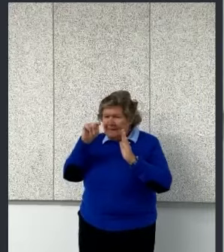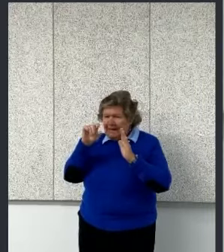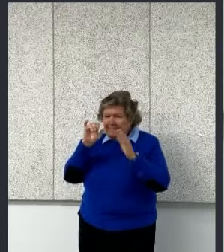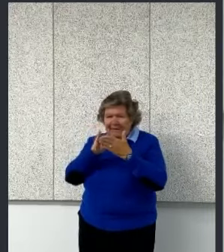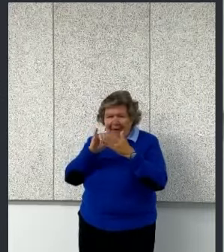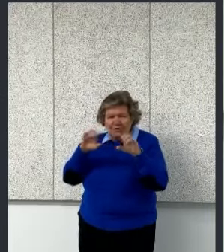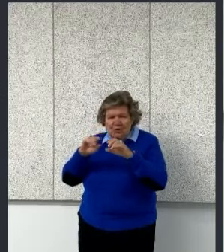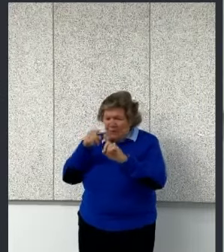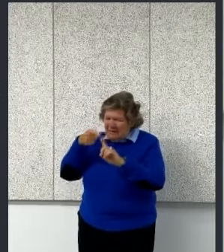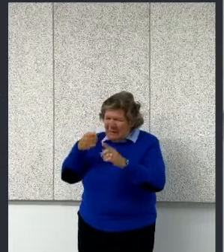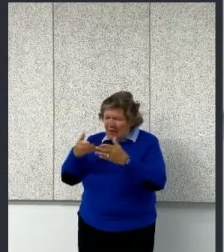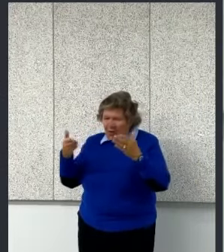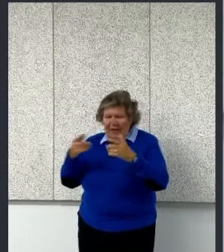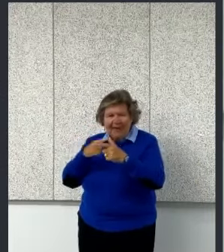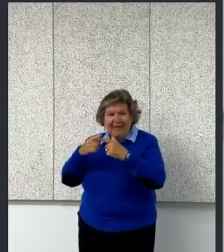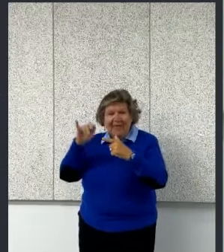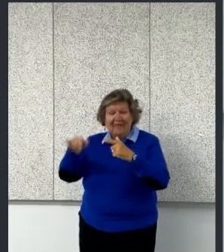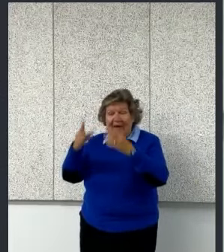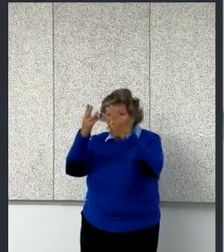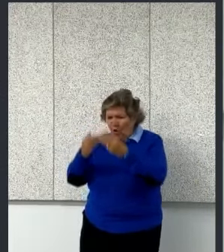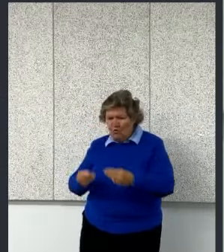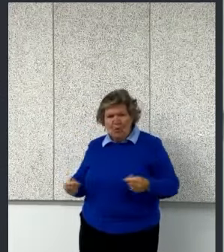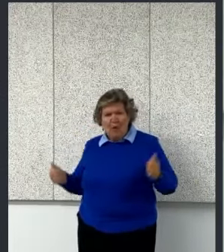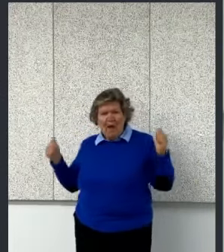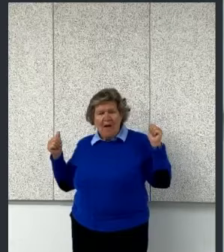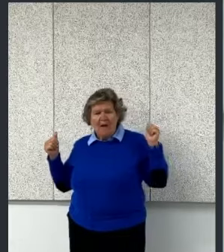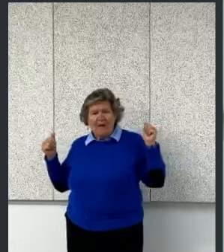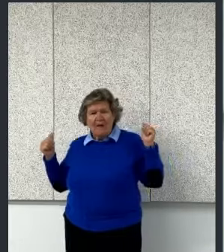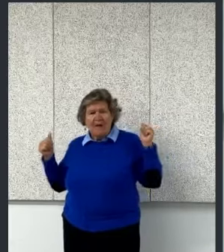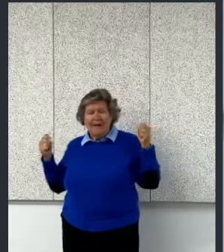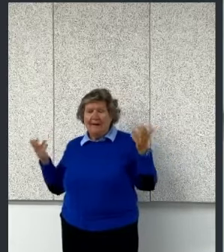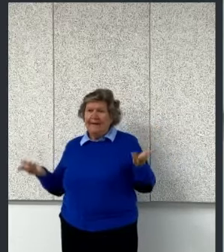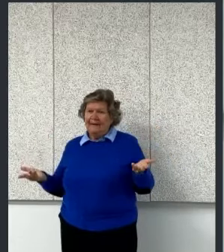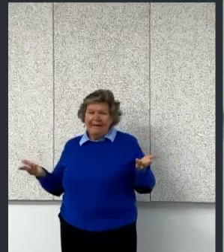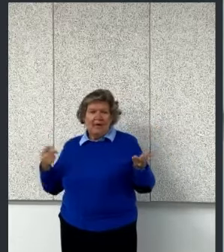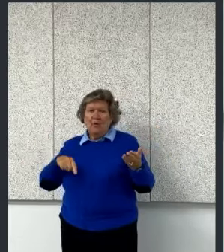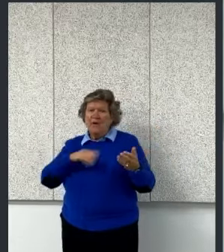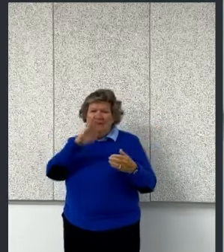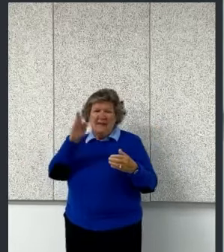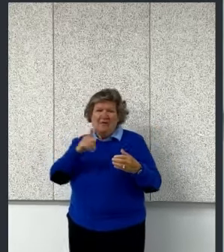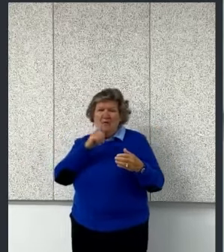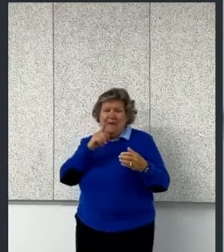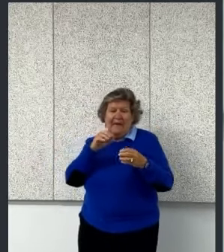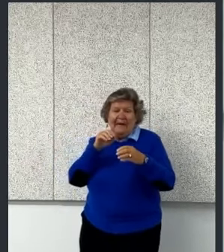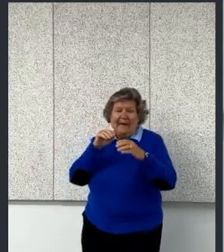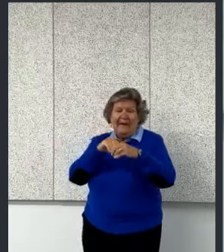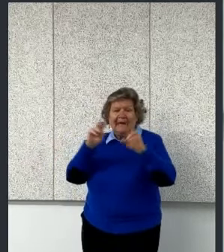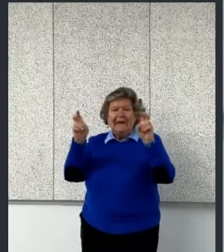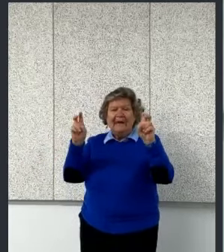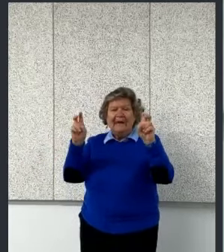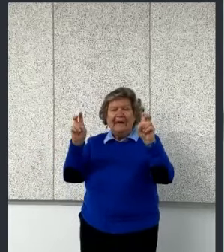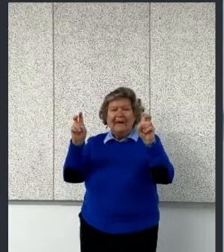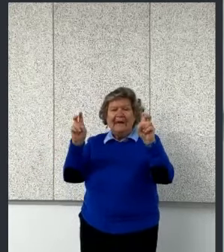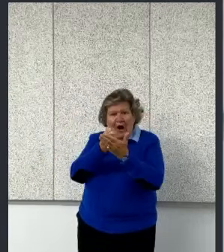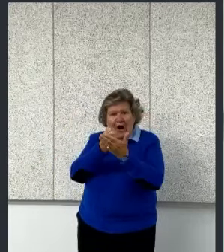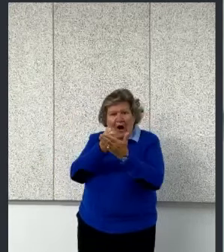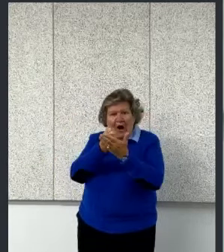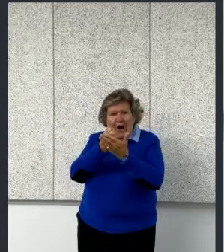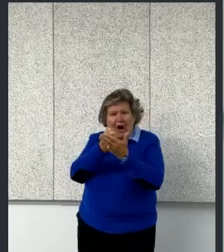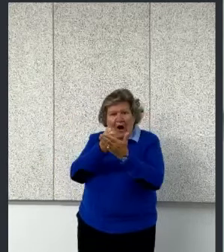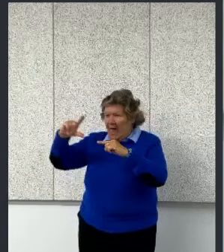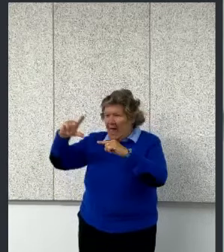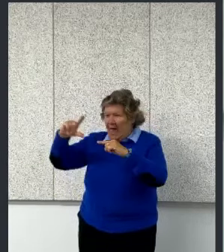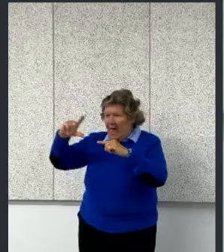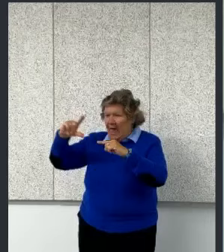thing and then it goes away, we have never been in an economy of scale, right? Like that's not the